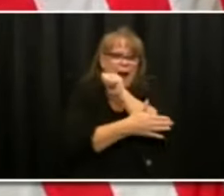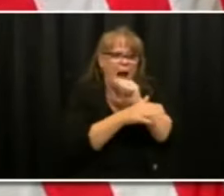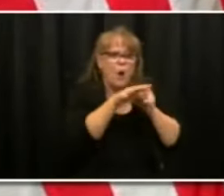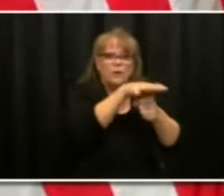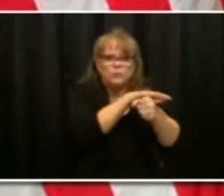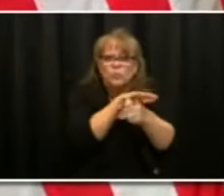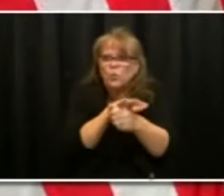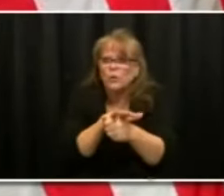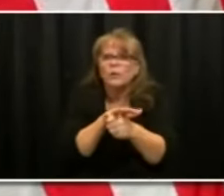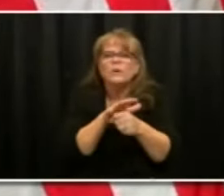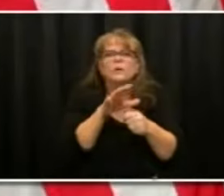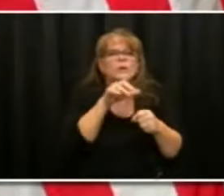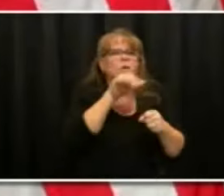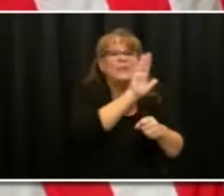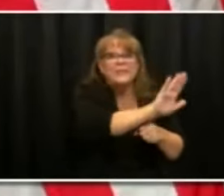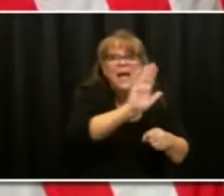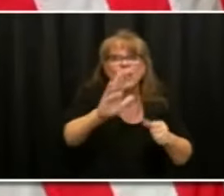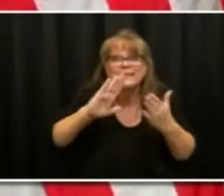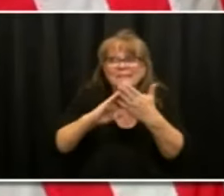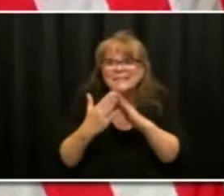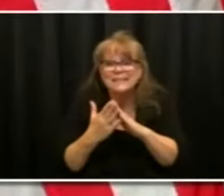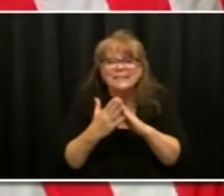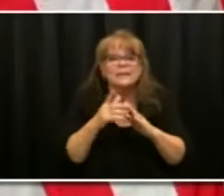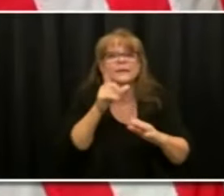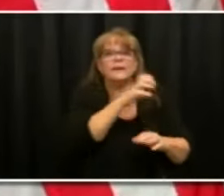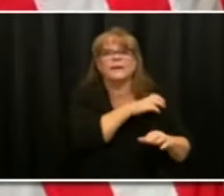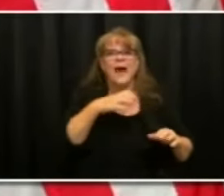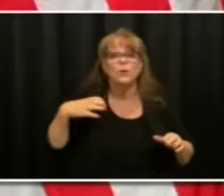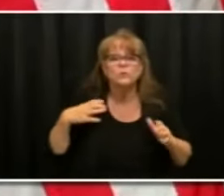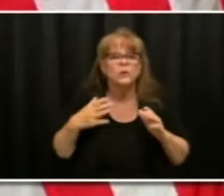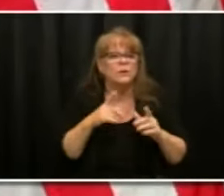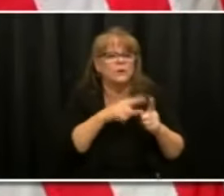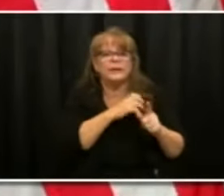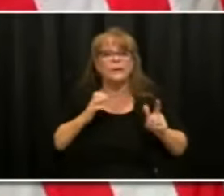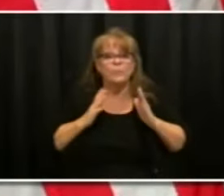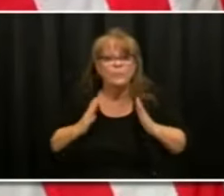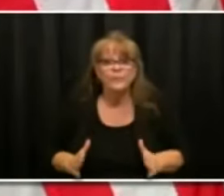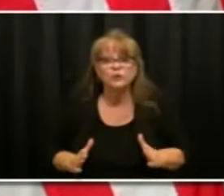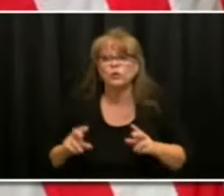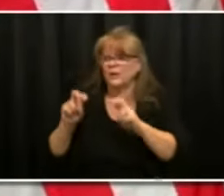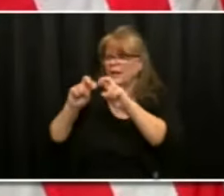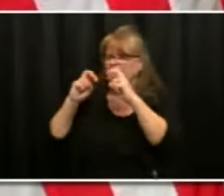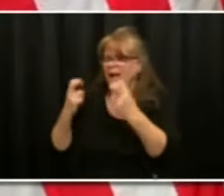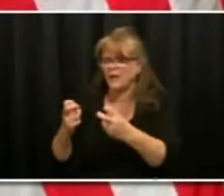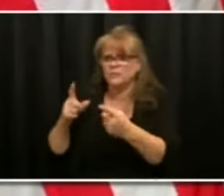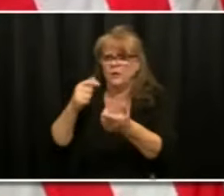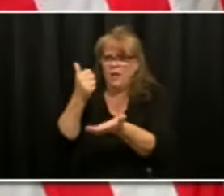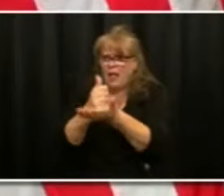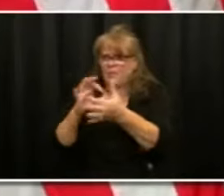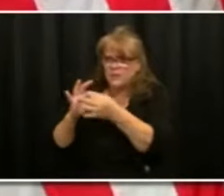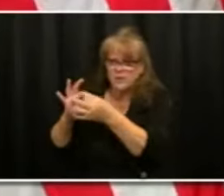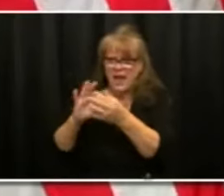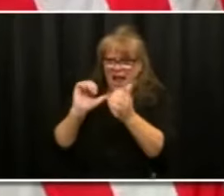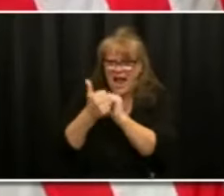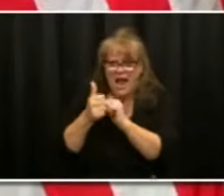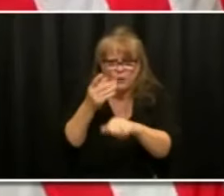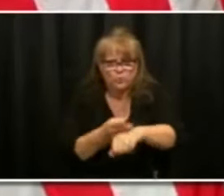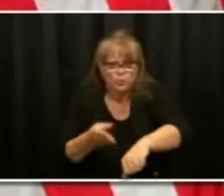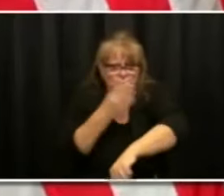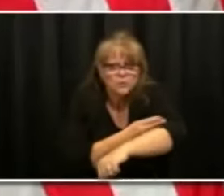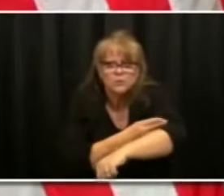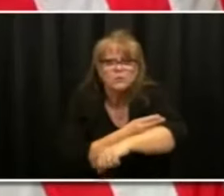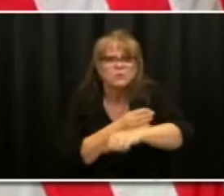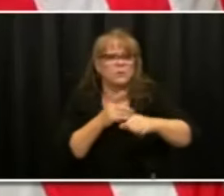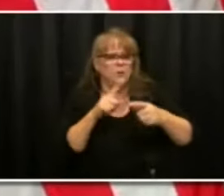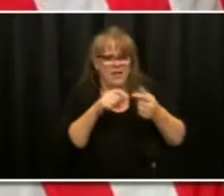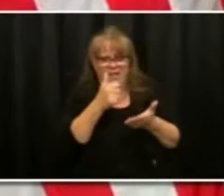local effective response is part of the framework to increase transparency and clarity and predictability for Coloradans.